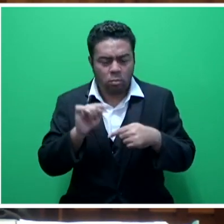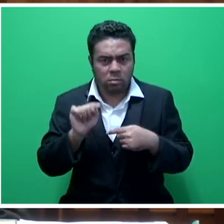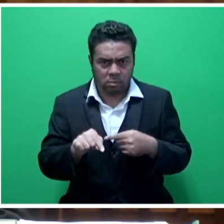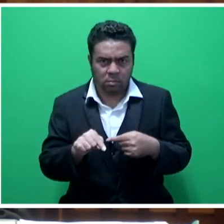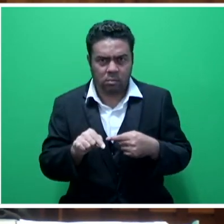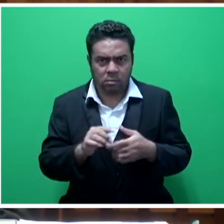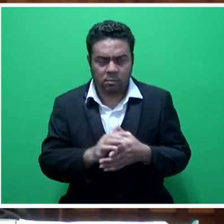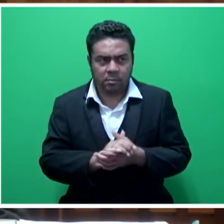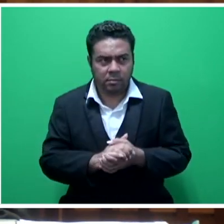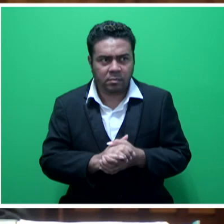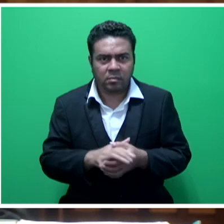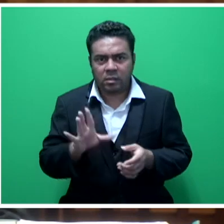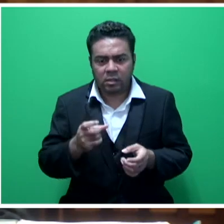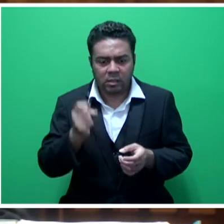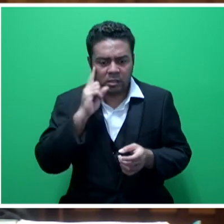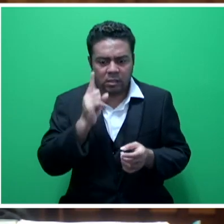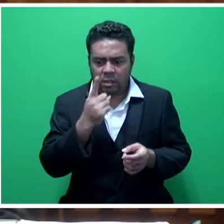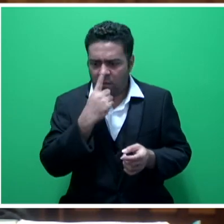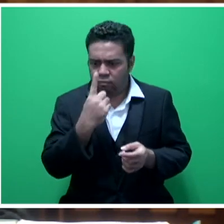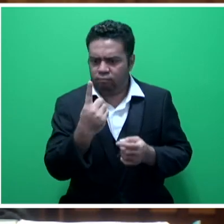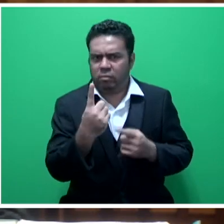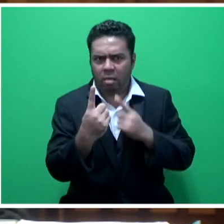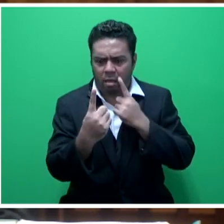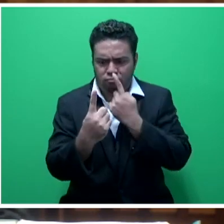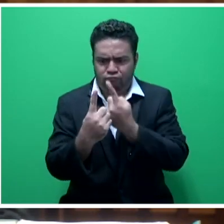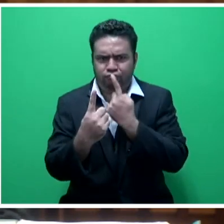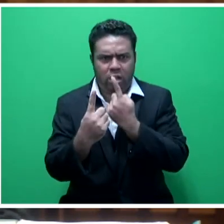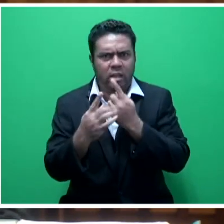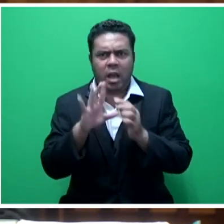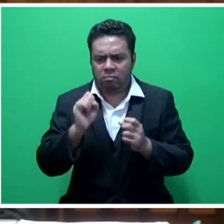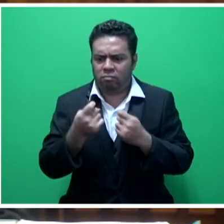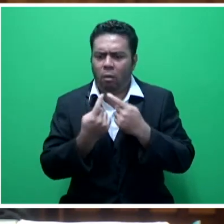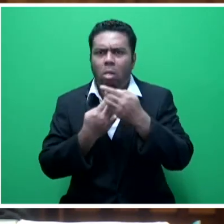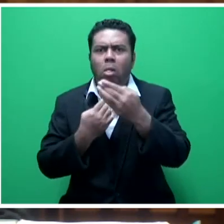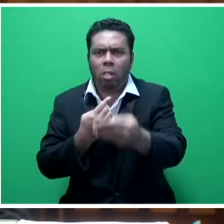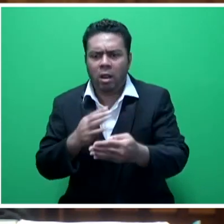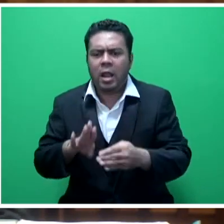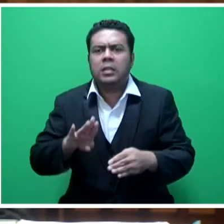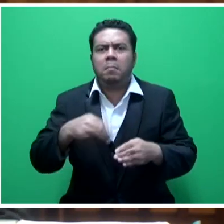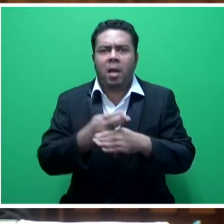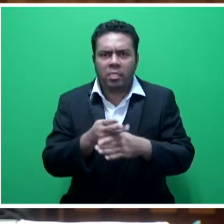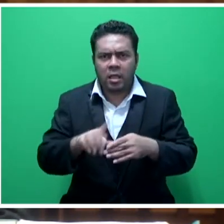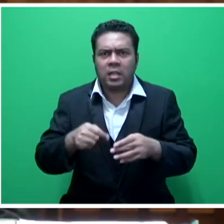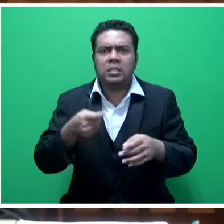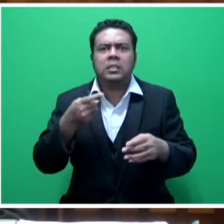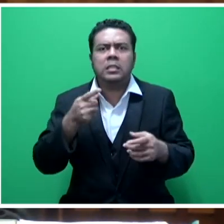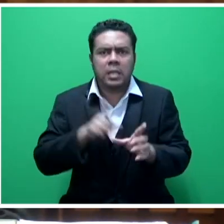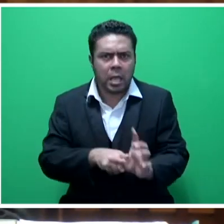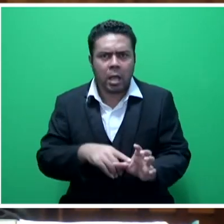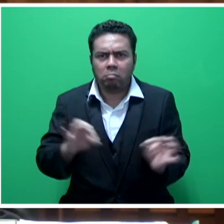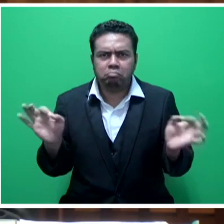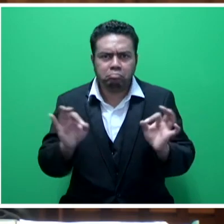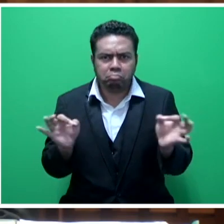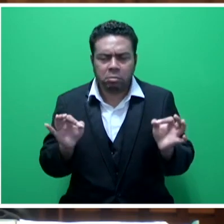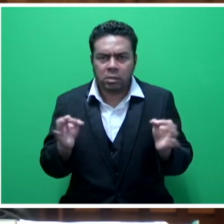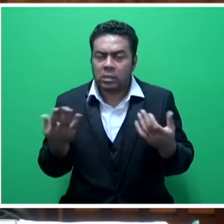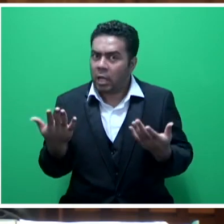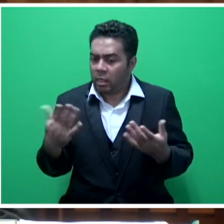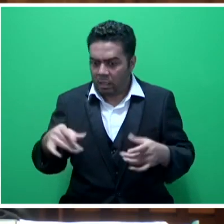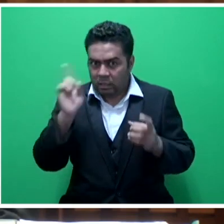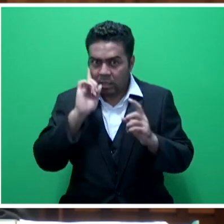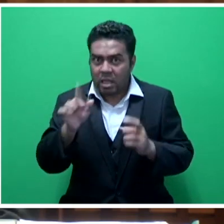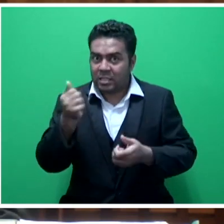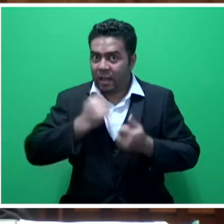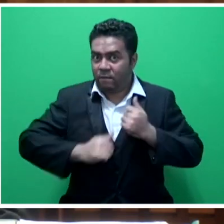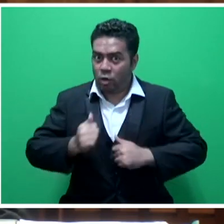through. They can barely see past their own noses, much less through to the next month or next year. They won't see the suffering that will come